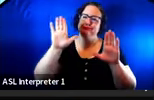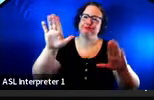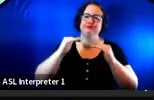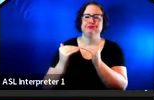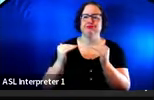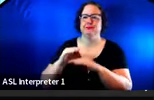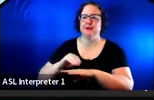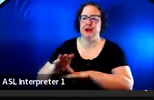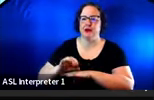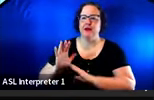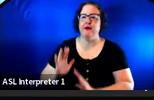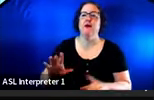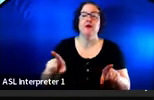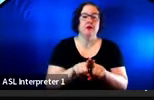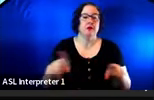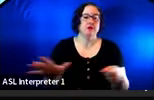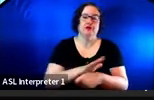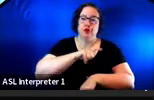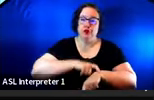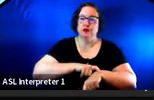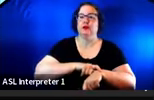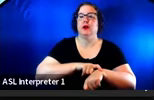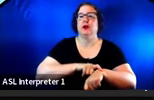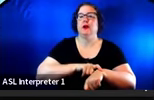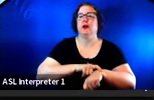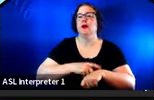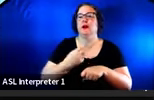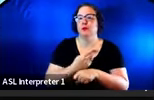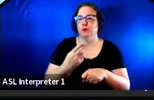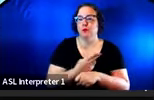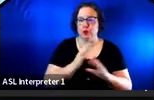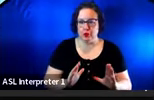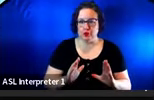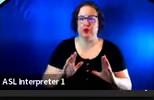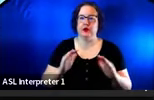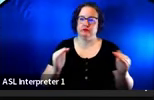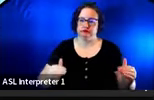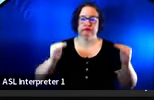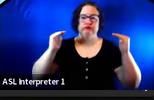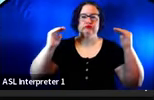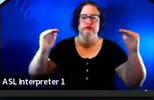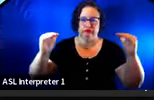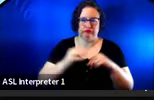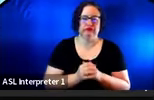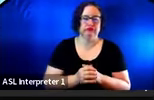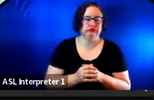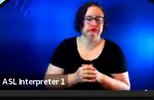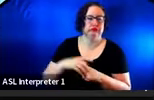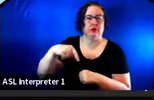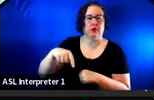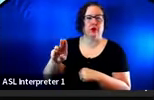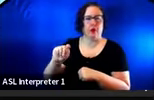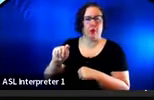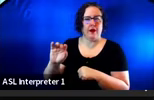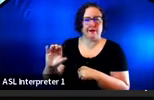counselors and is also a full-time quad stick user, and he's a very advanced level quad stick user. So with that, I'll go ahead and pass it